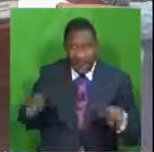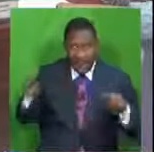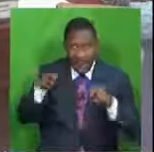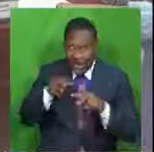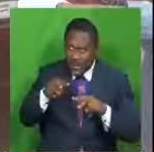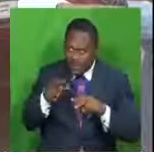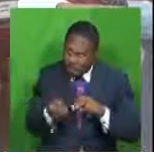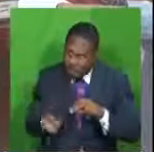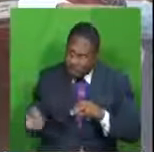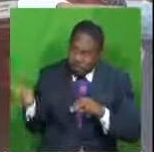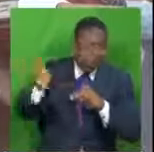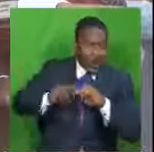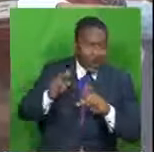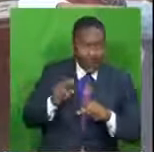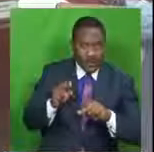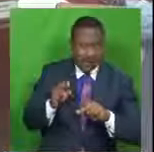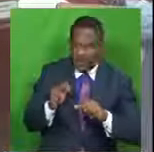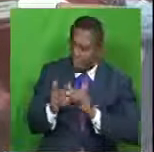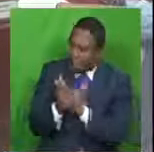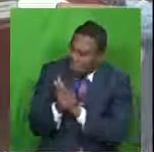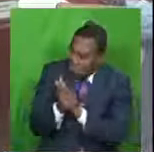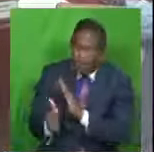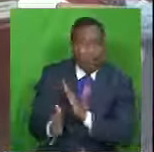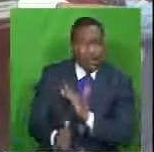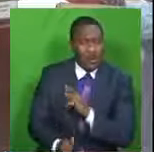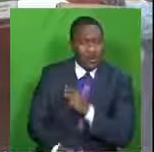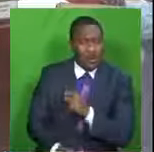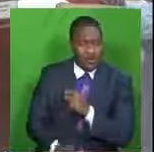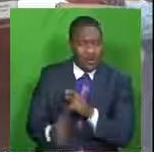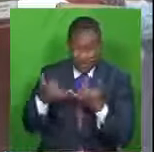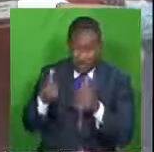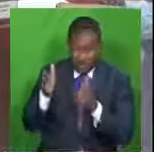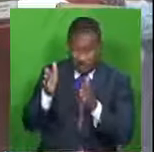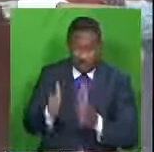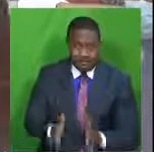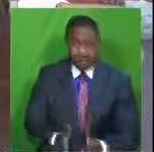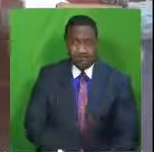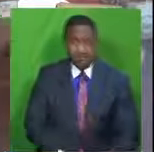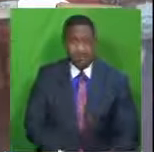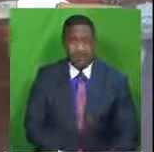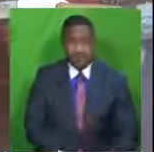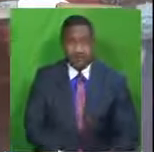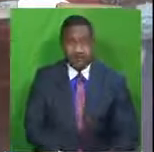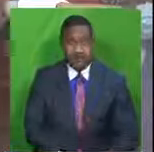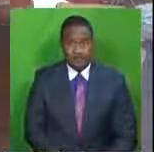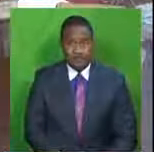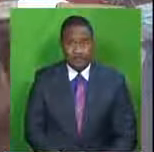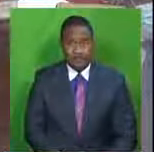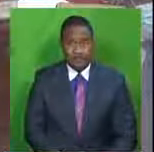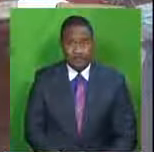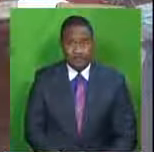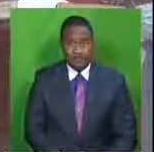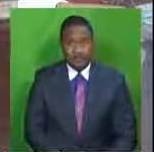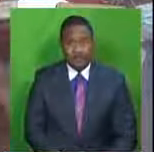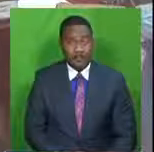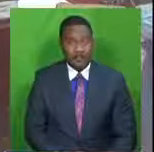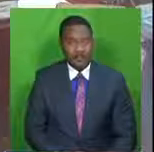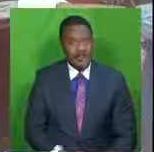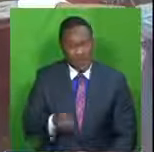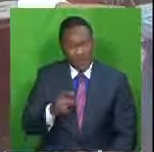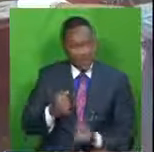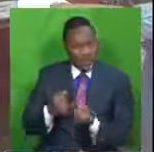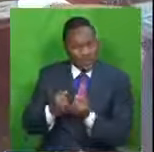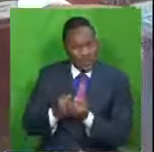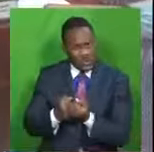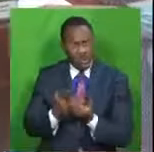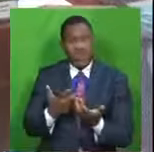But brilliant, gifted player. So we owe it to support you to succeed.